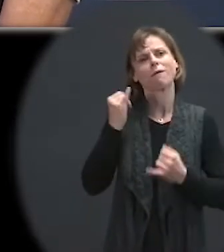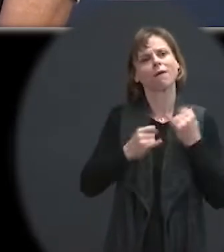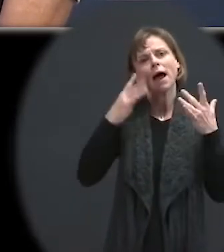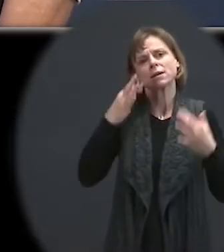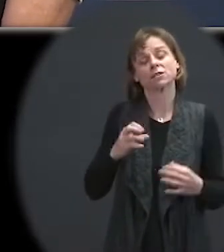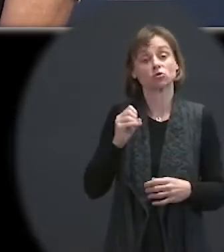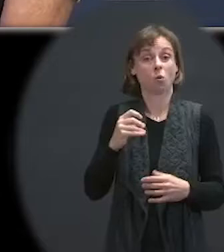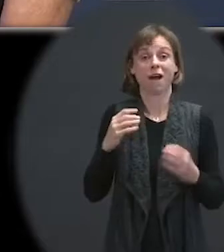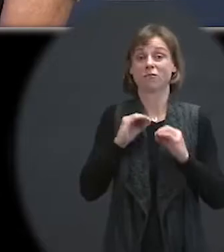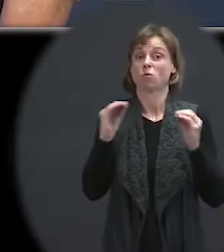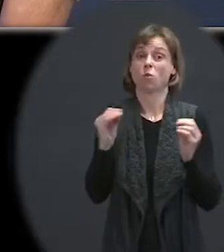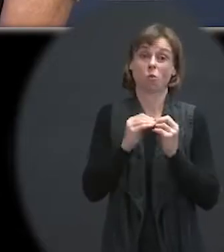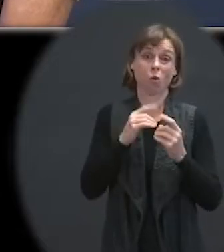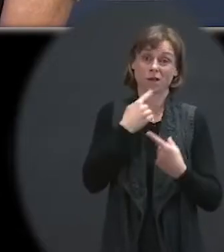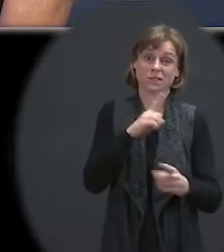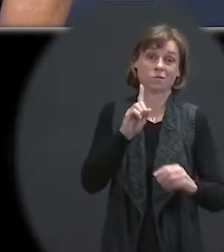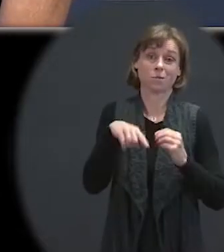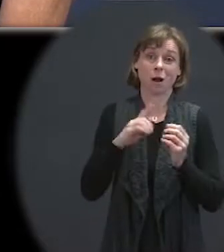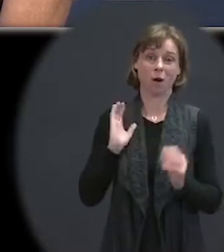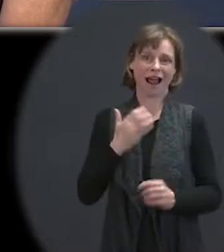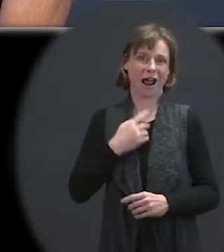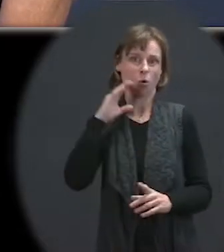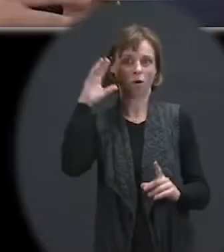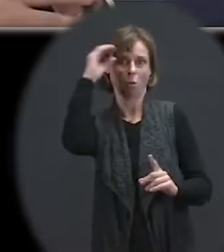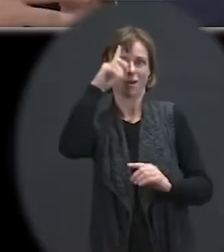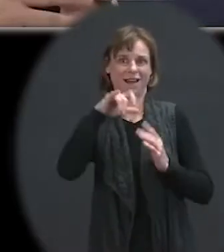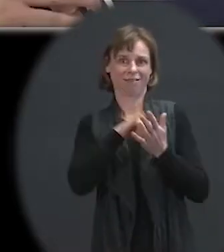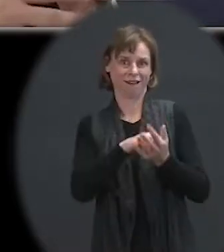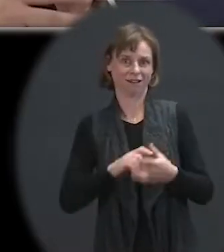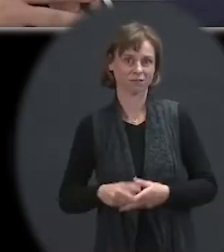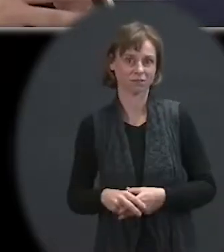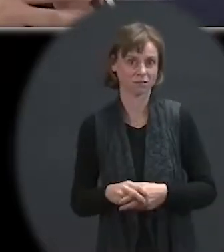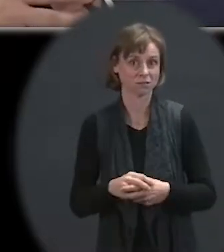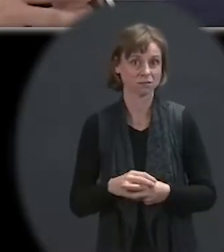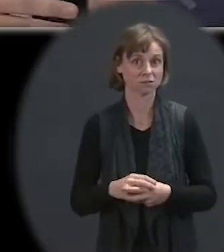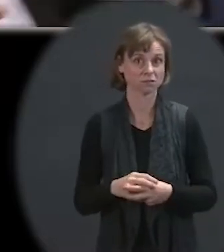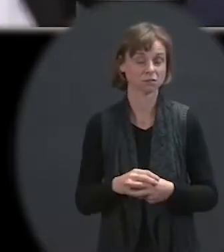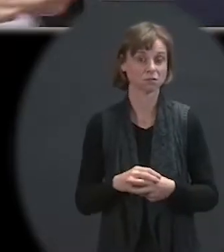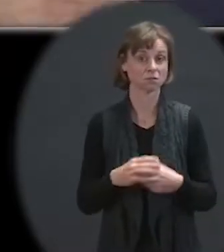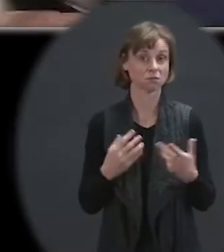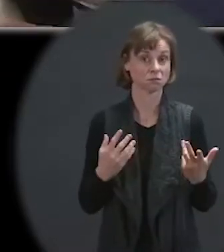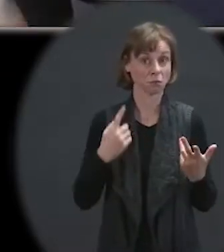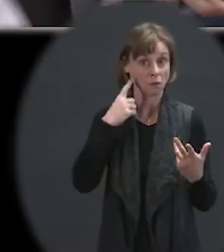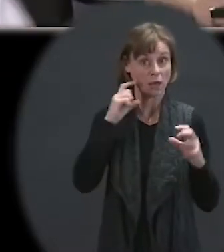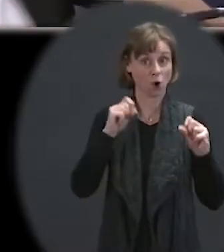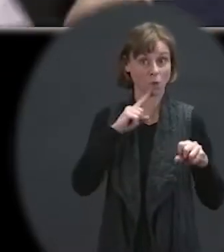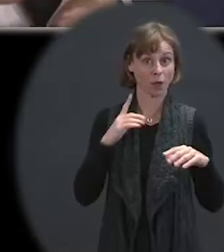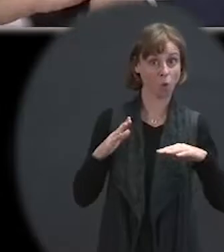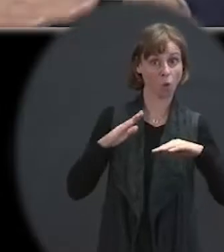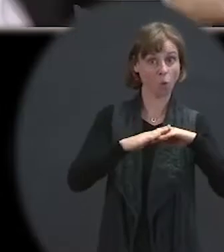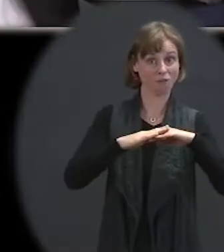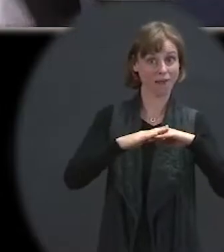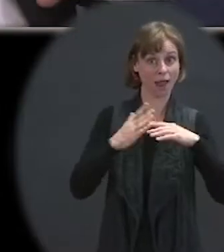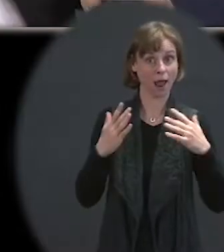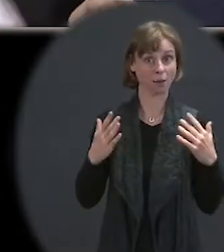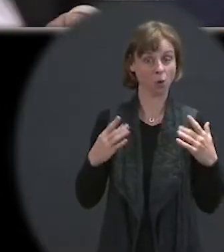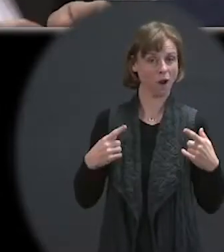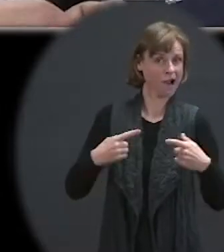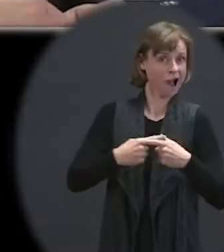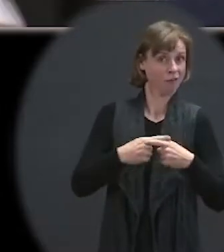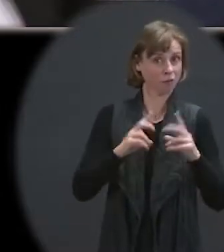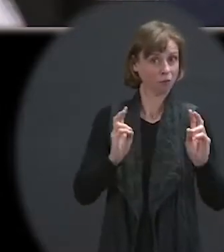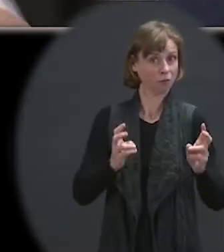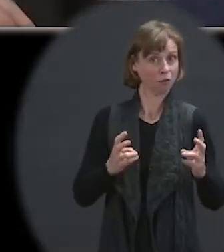more to read out on our particular view on which proposal. And would there be concern that there could be overlap or conflict with whatever the